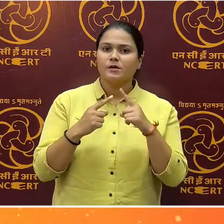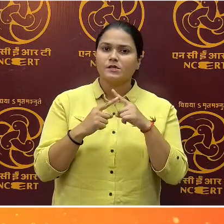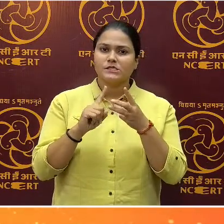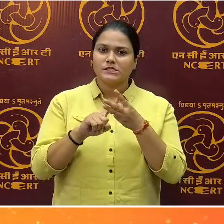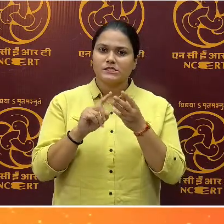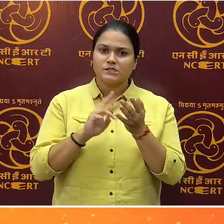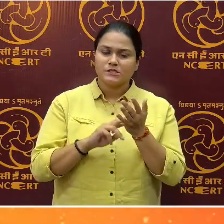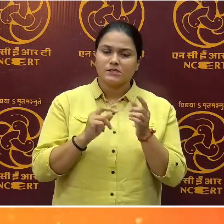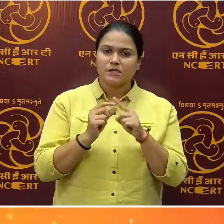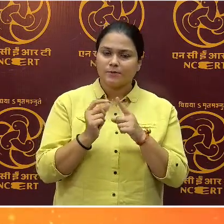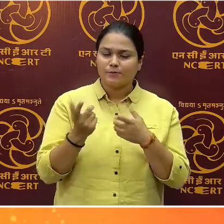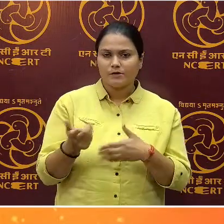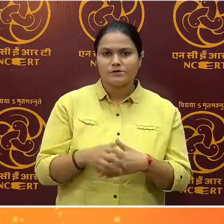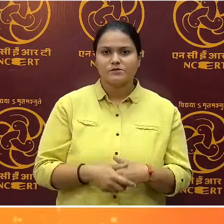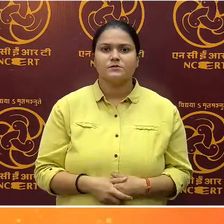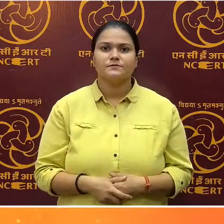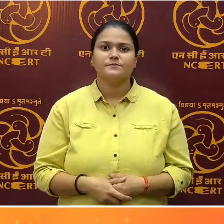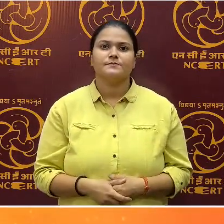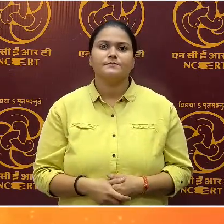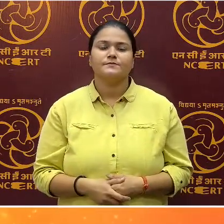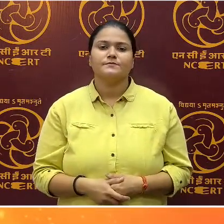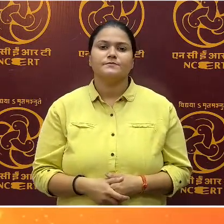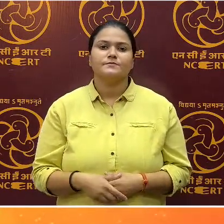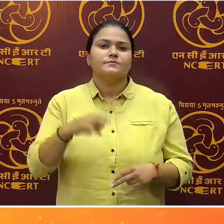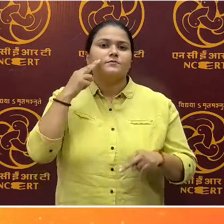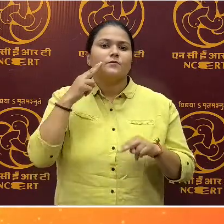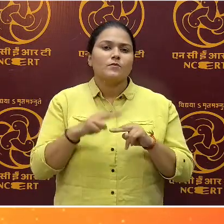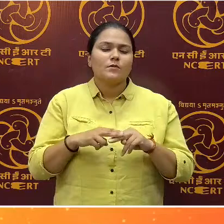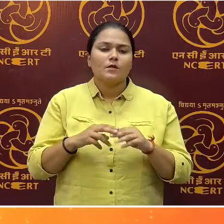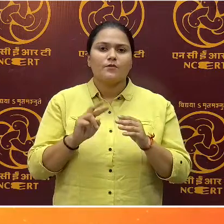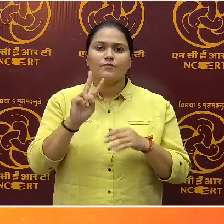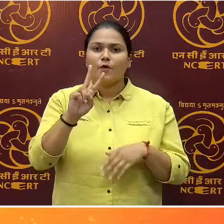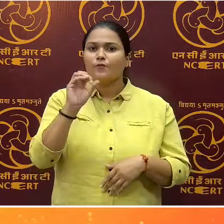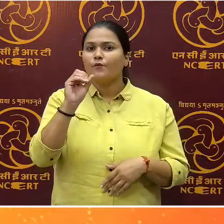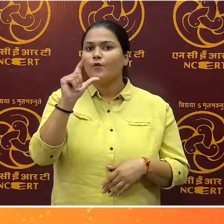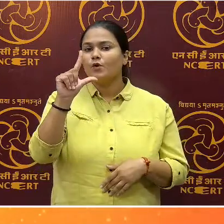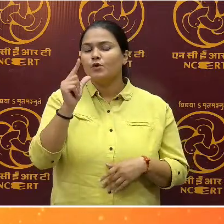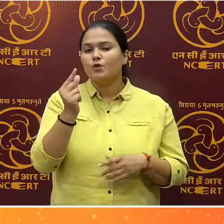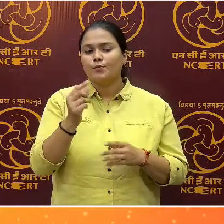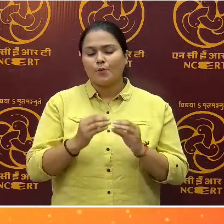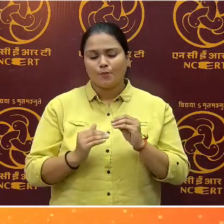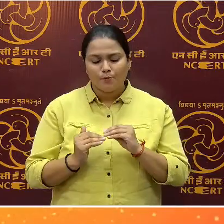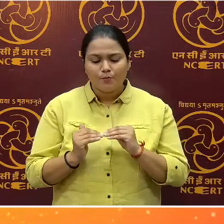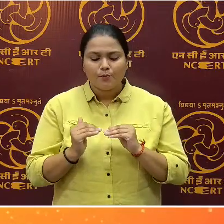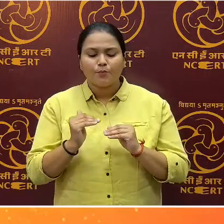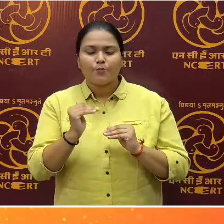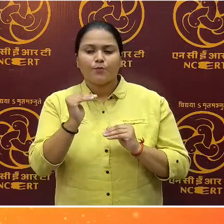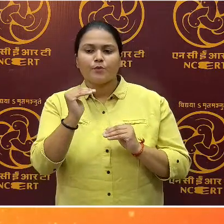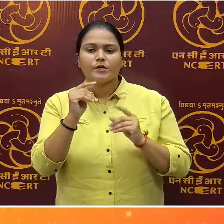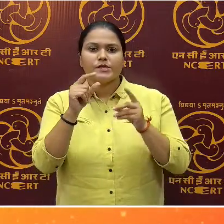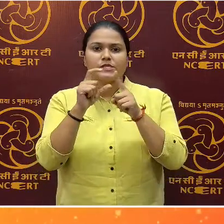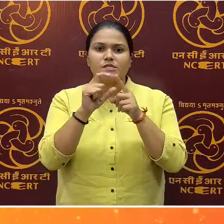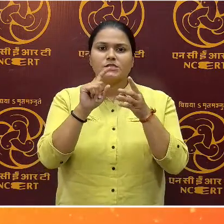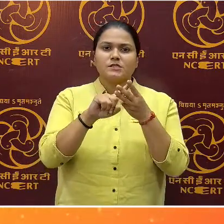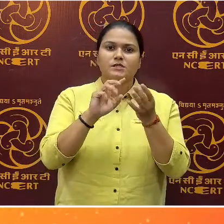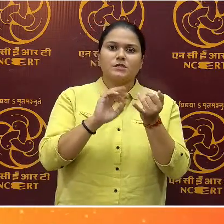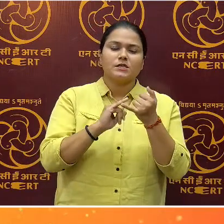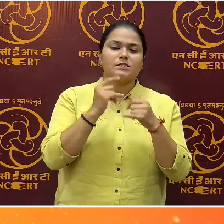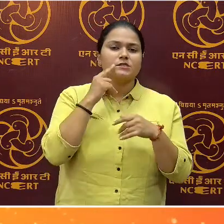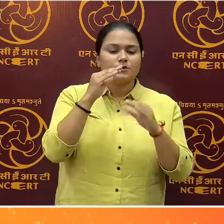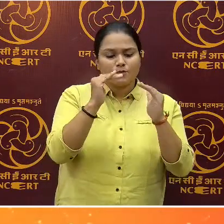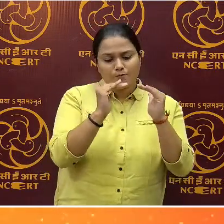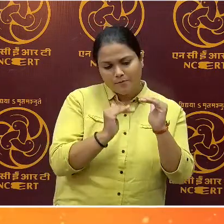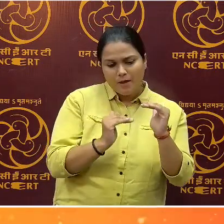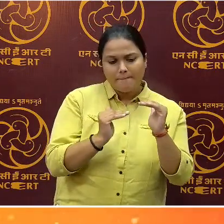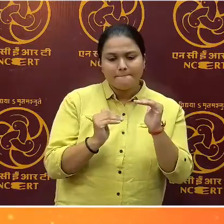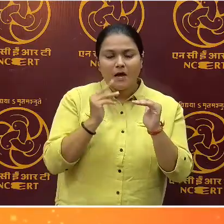to the formula over here, if volume increases, what will happen to the density? It will decrease.